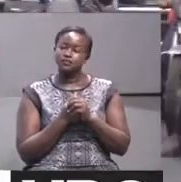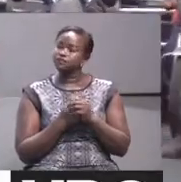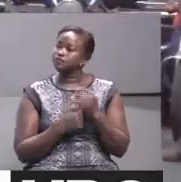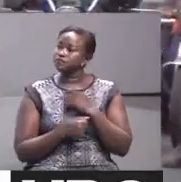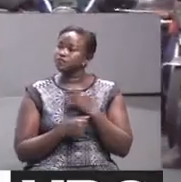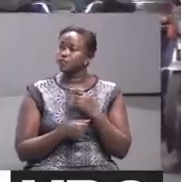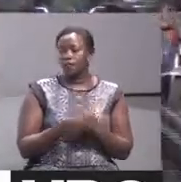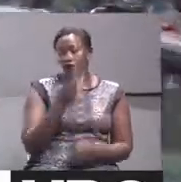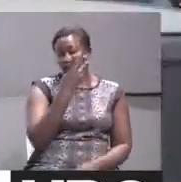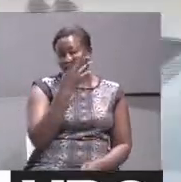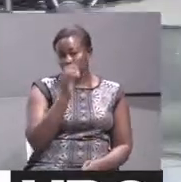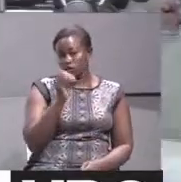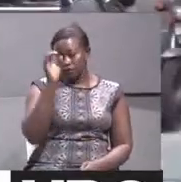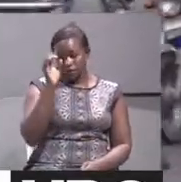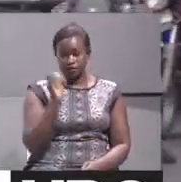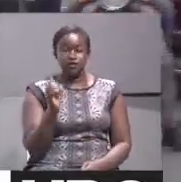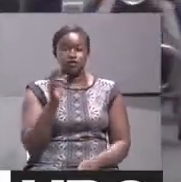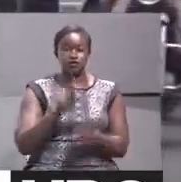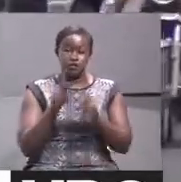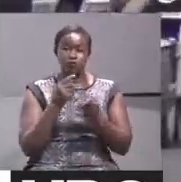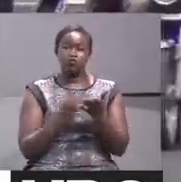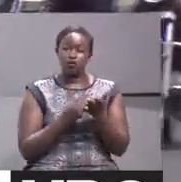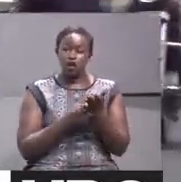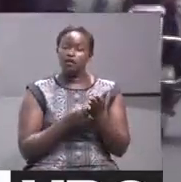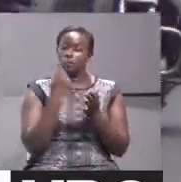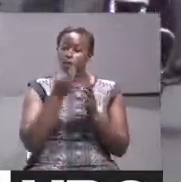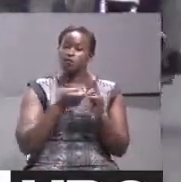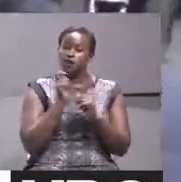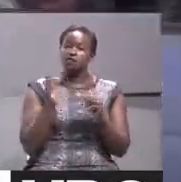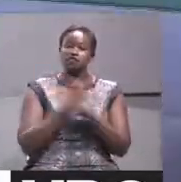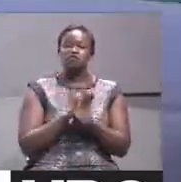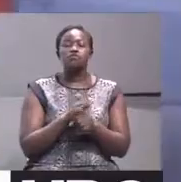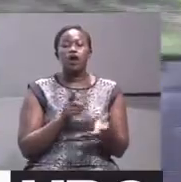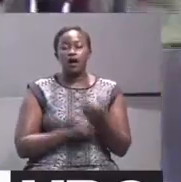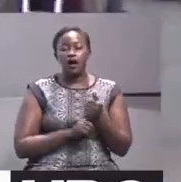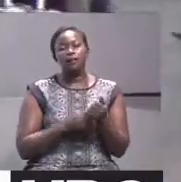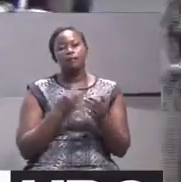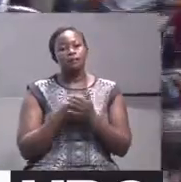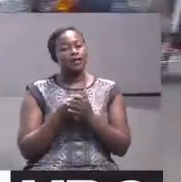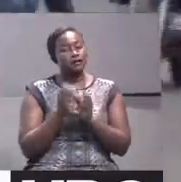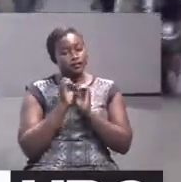40% of Ugandans spend a month without earning a single shilling.